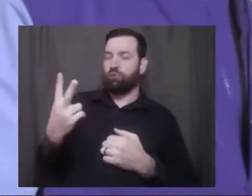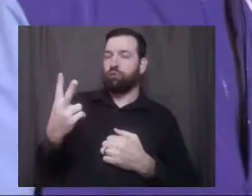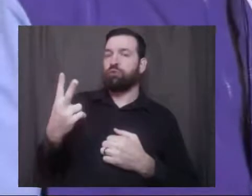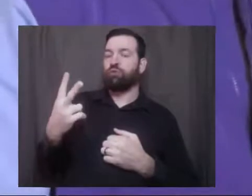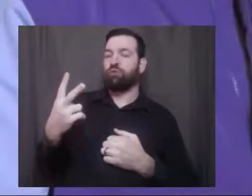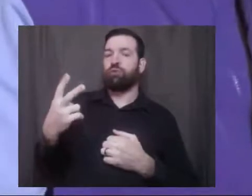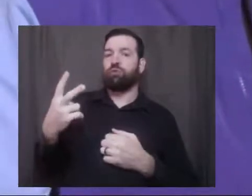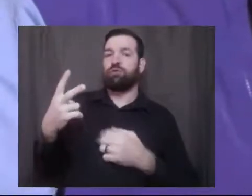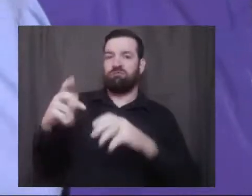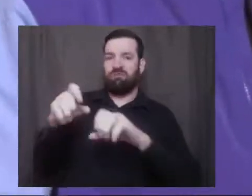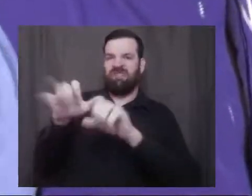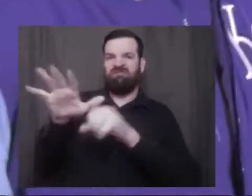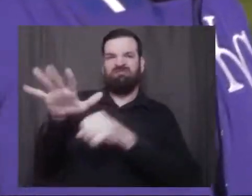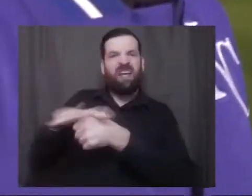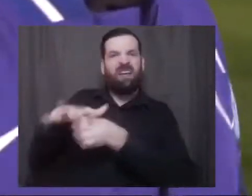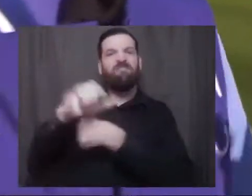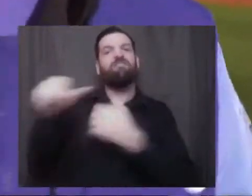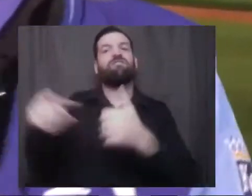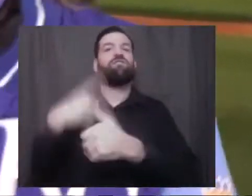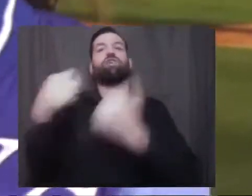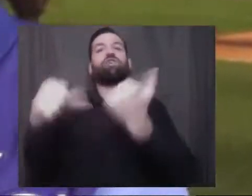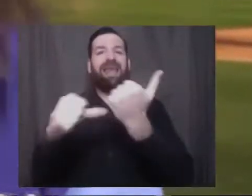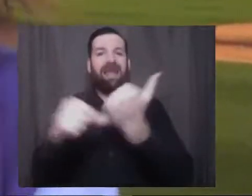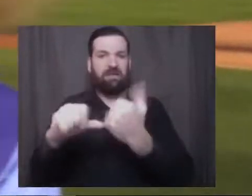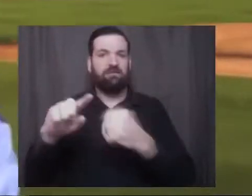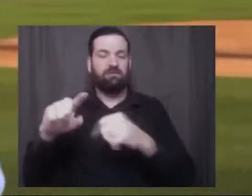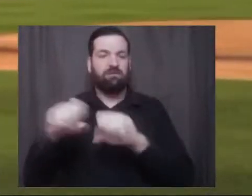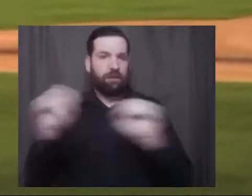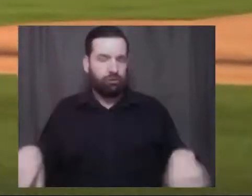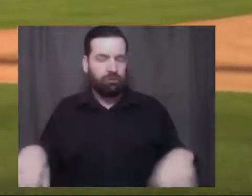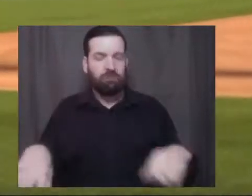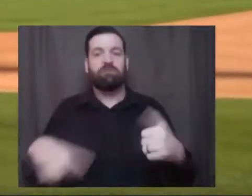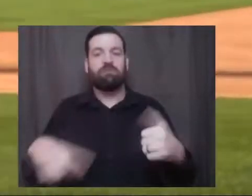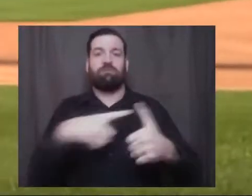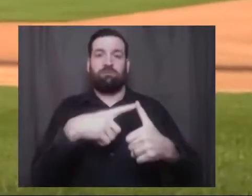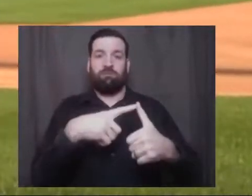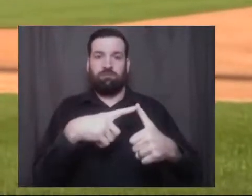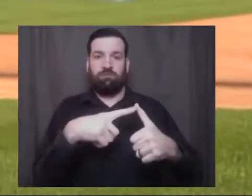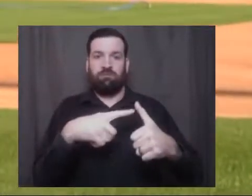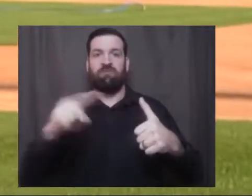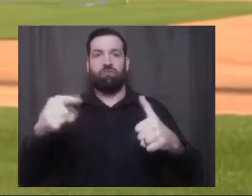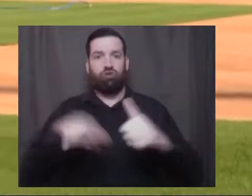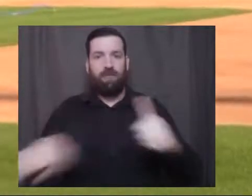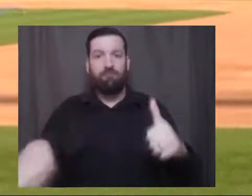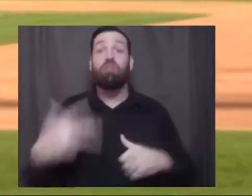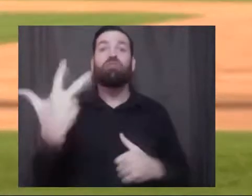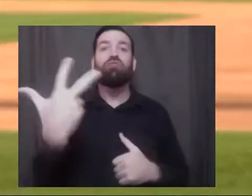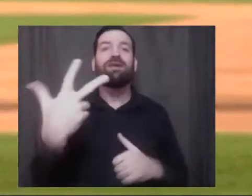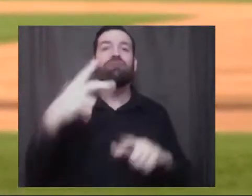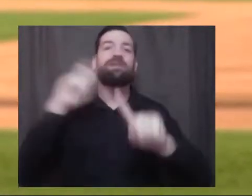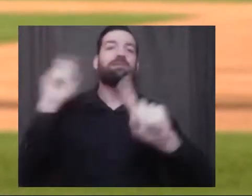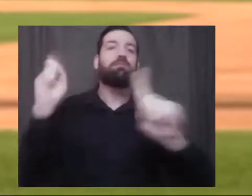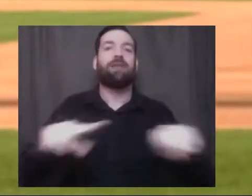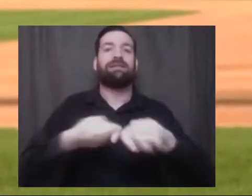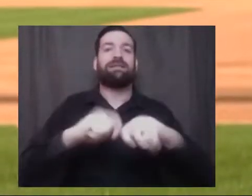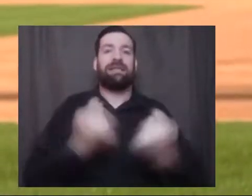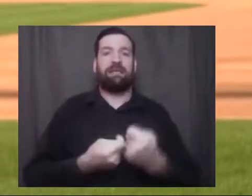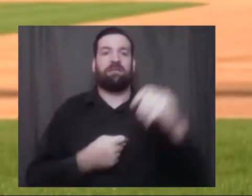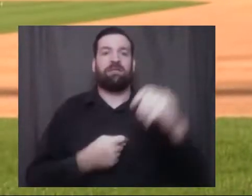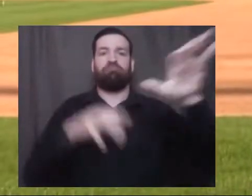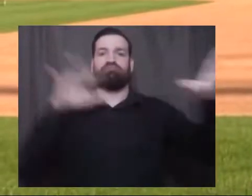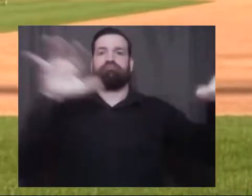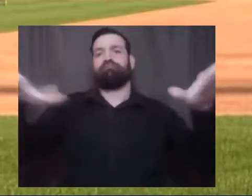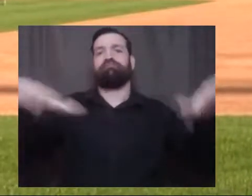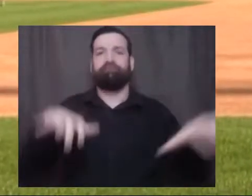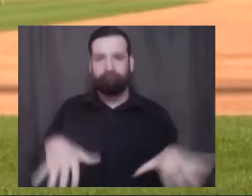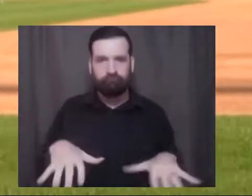one on the upper level, we call view level. And then we have 3 what we call response teams, kind of strategically located throughout the stadium that we're never